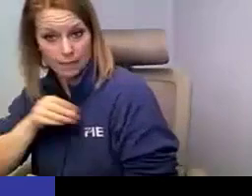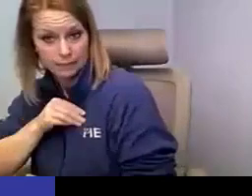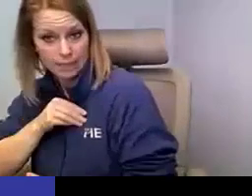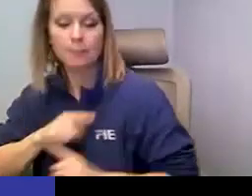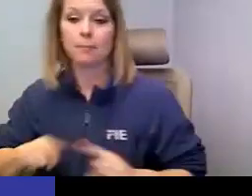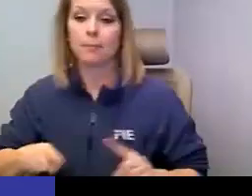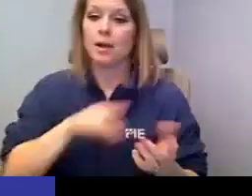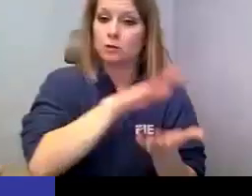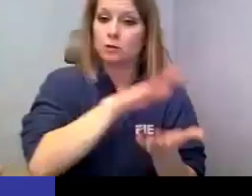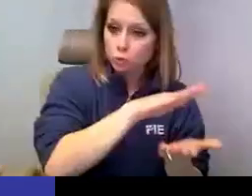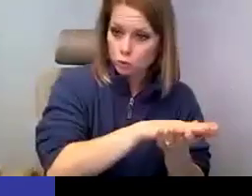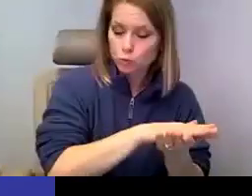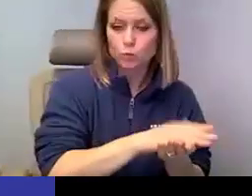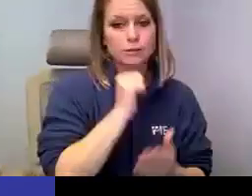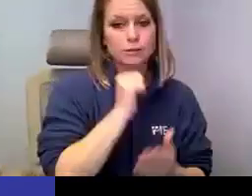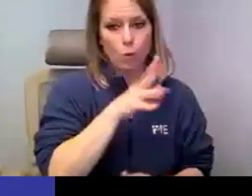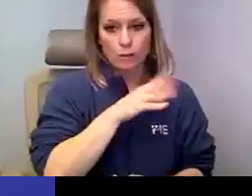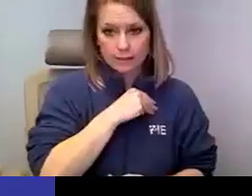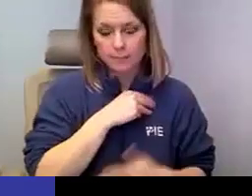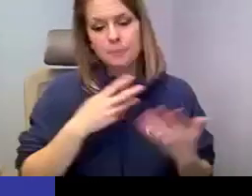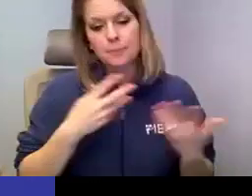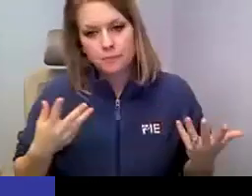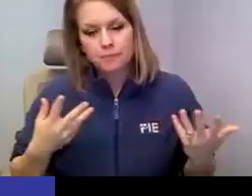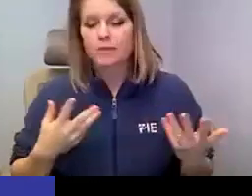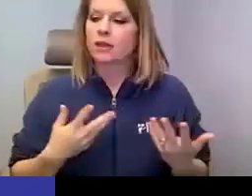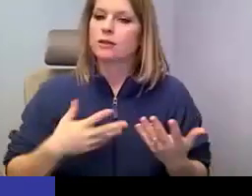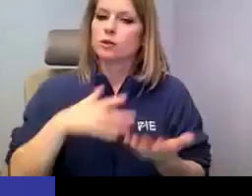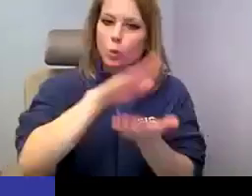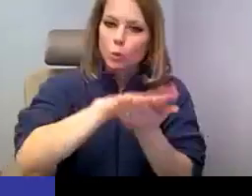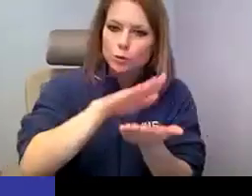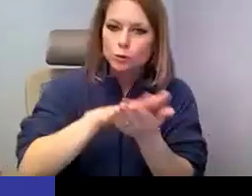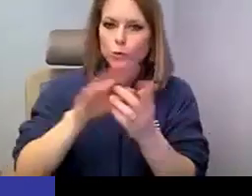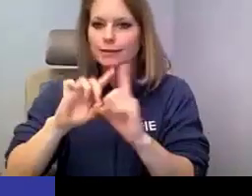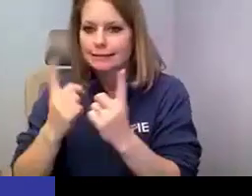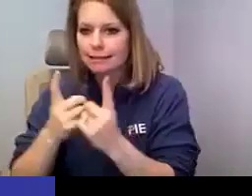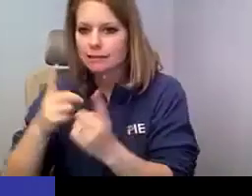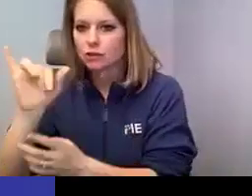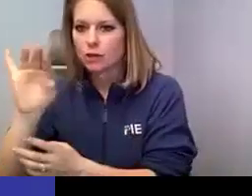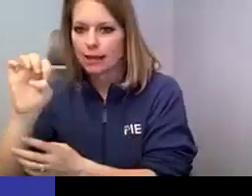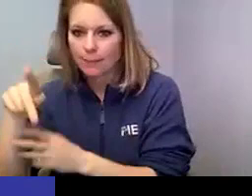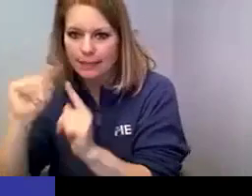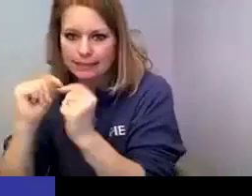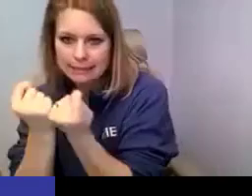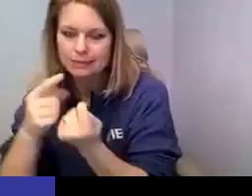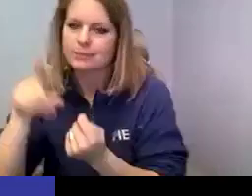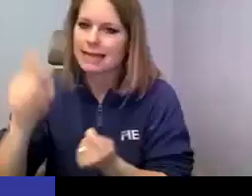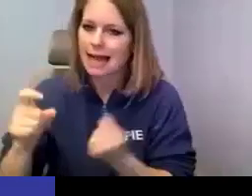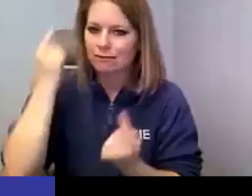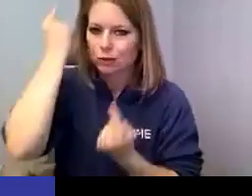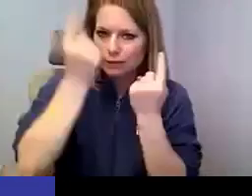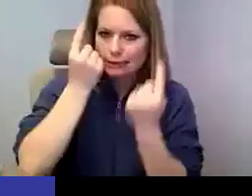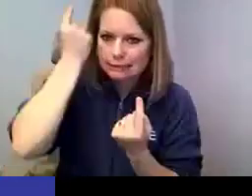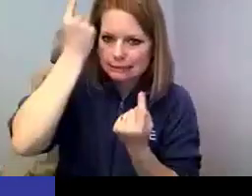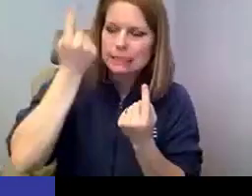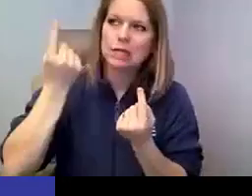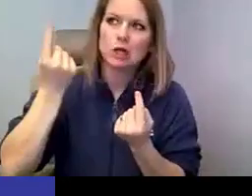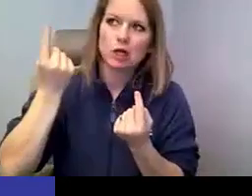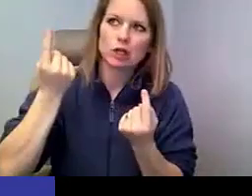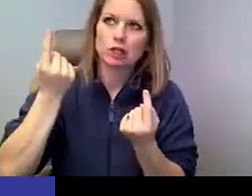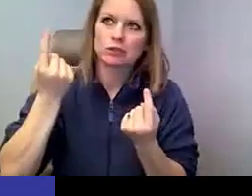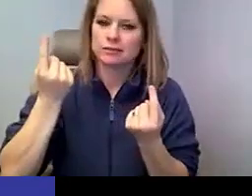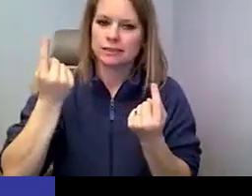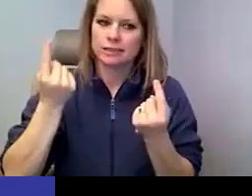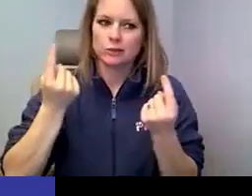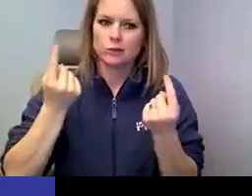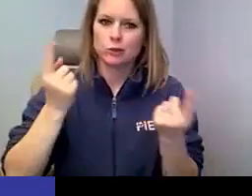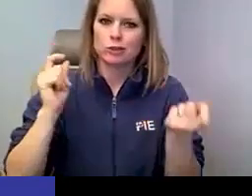and districts and IEP teams need to consider modifying parts of their school that match some aspects of the student's